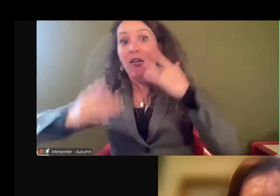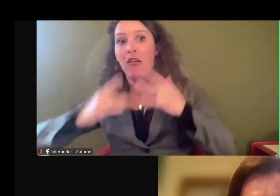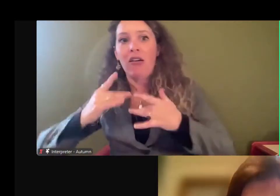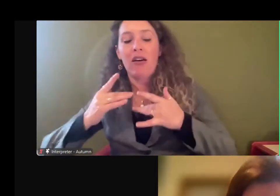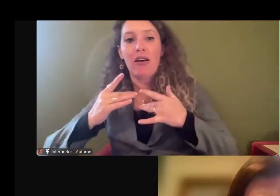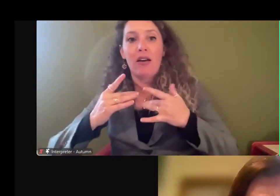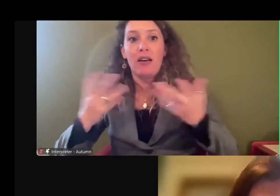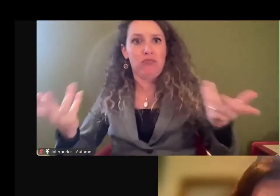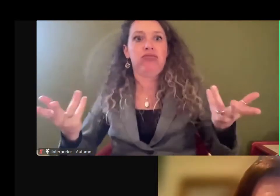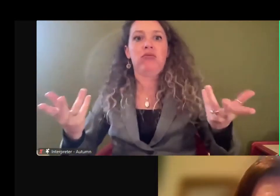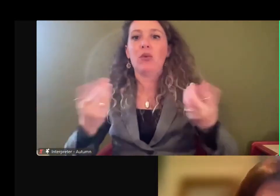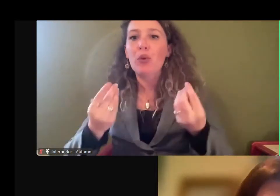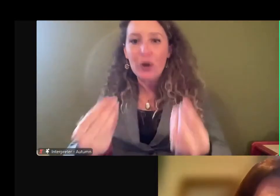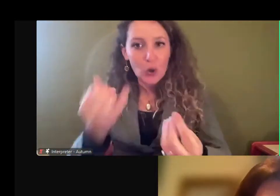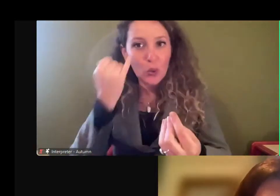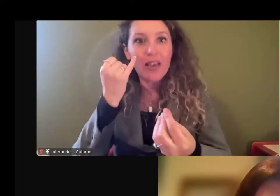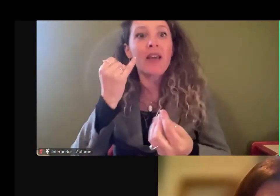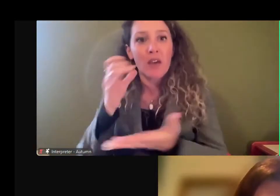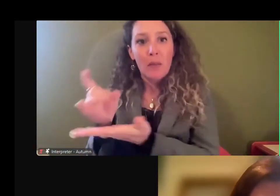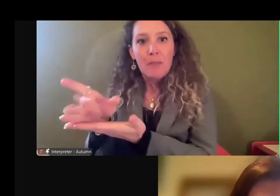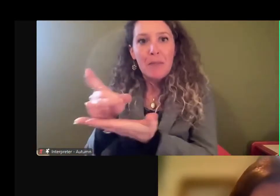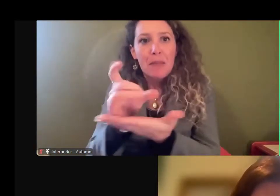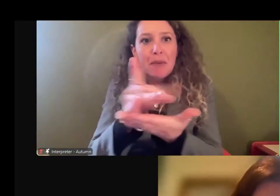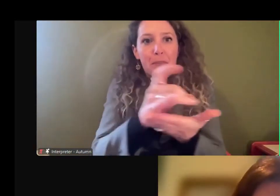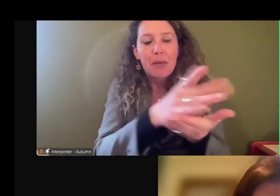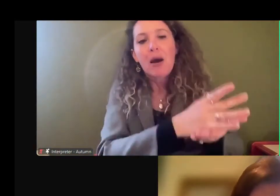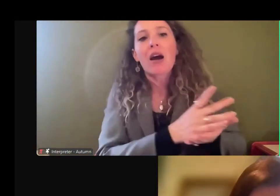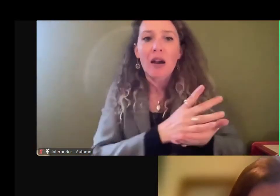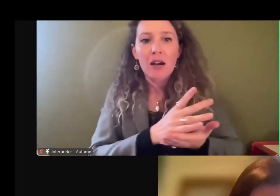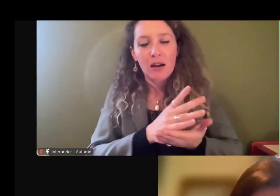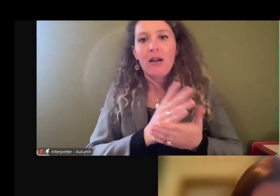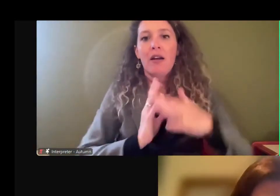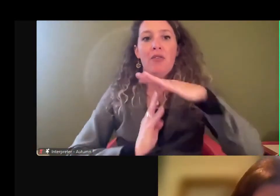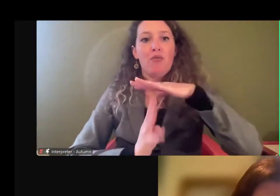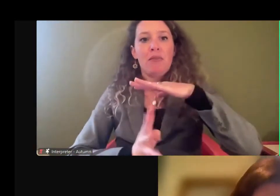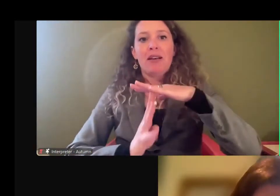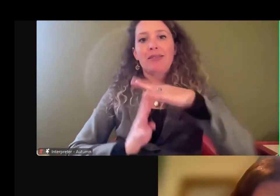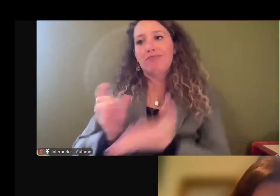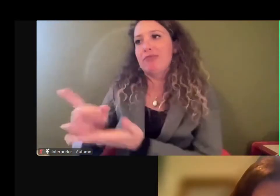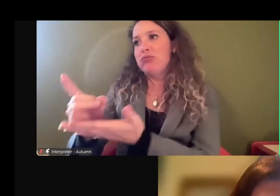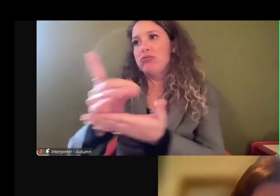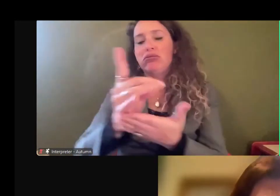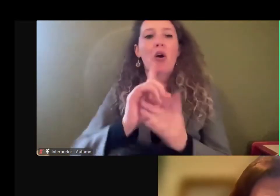deportations of immigrants as they threatened to do.